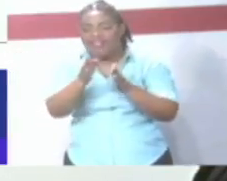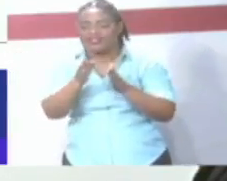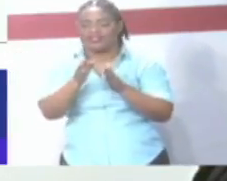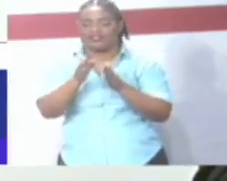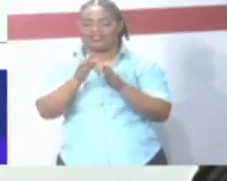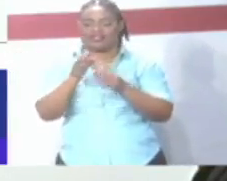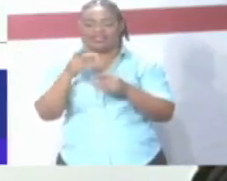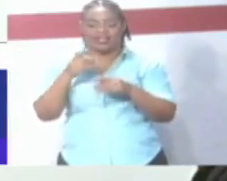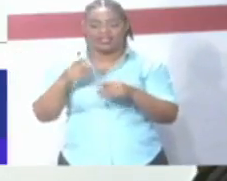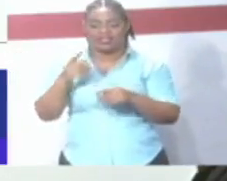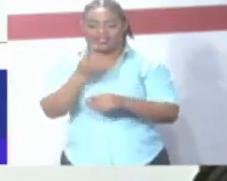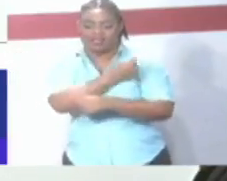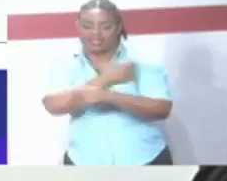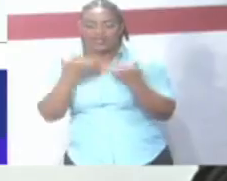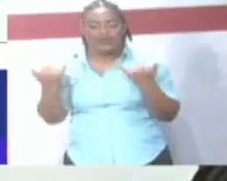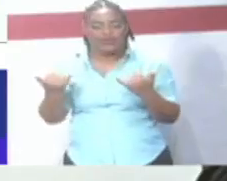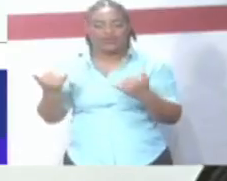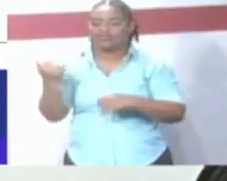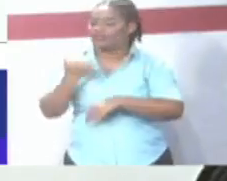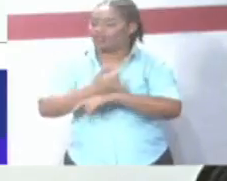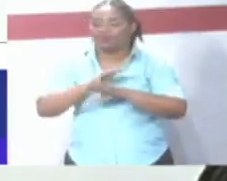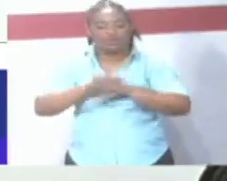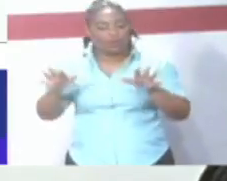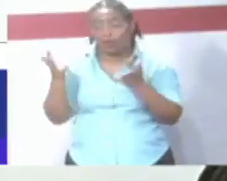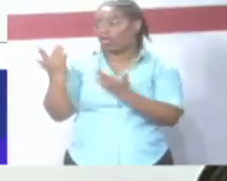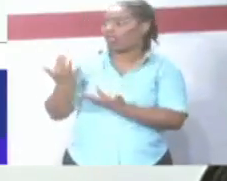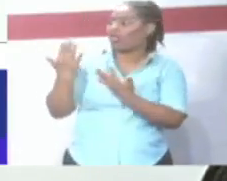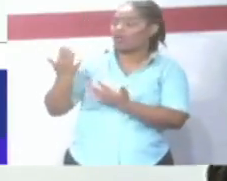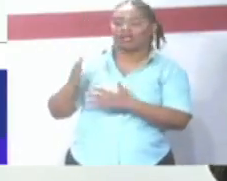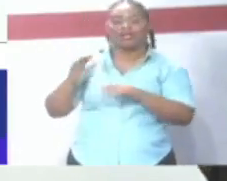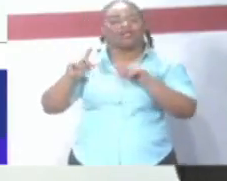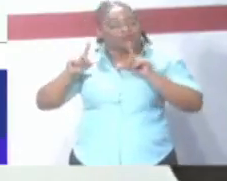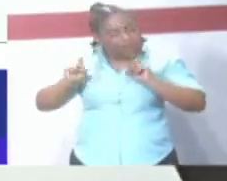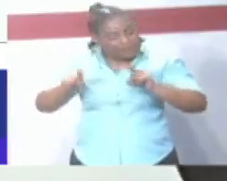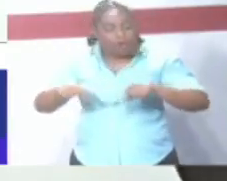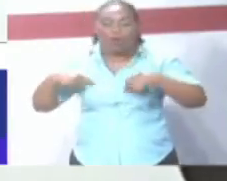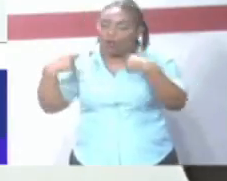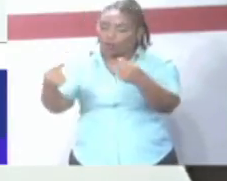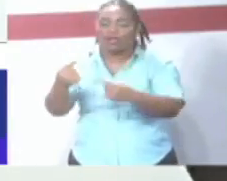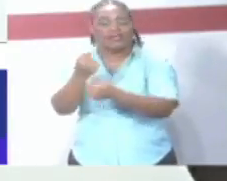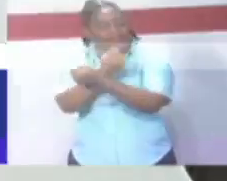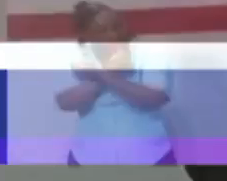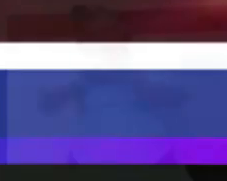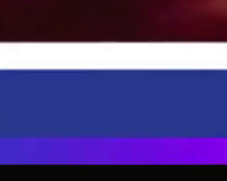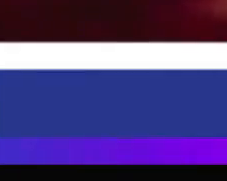get yours now. Don't delay, vaccinate today. Be safe and goodbye for now.